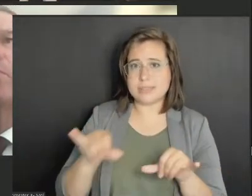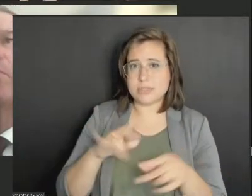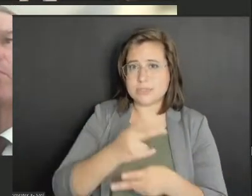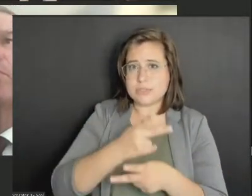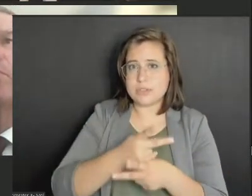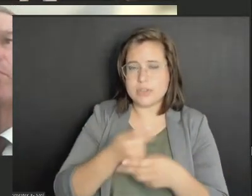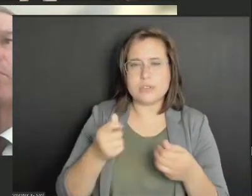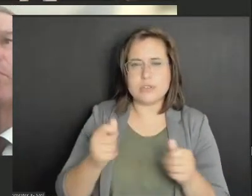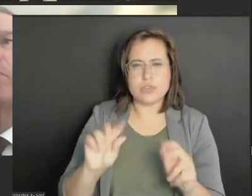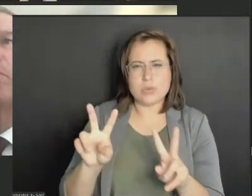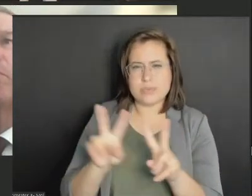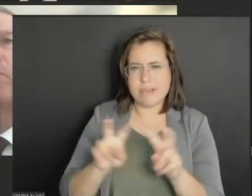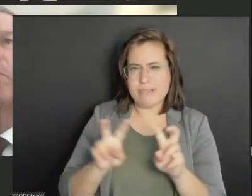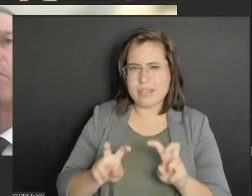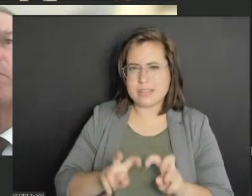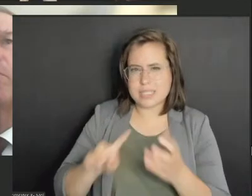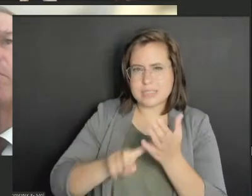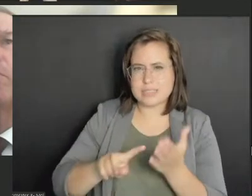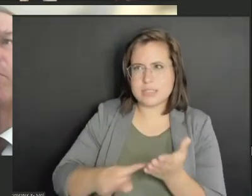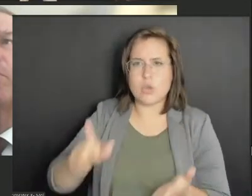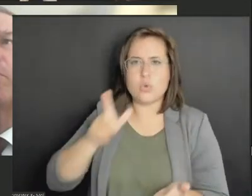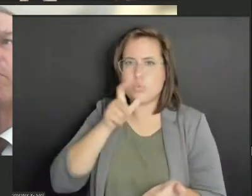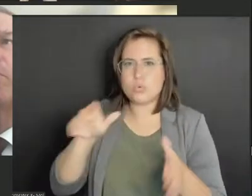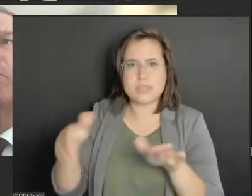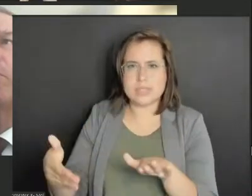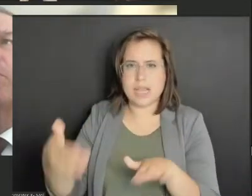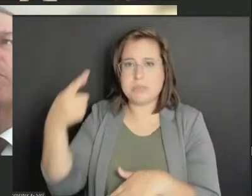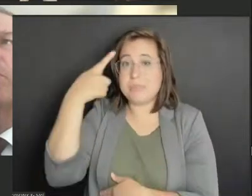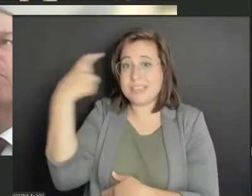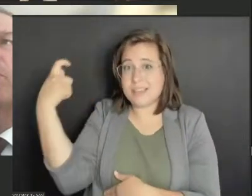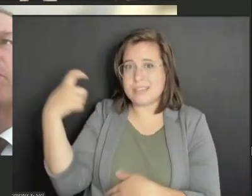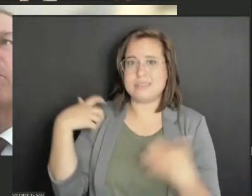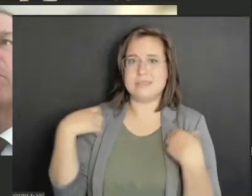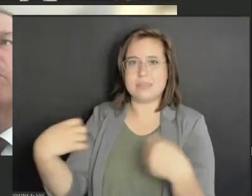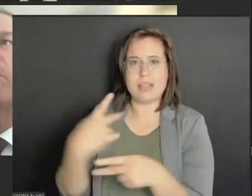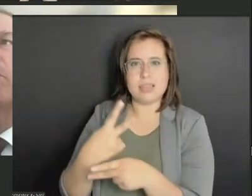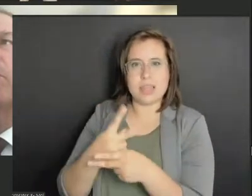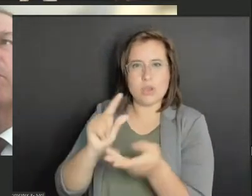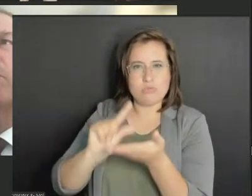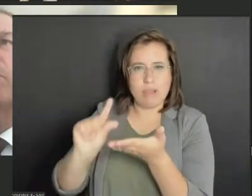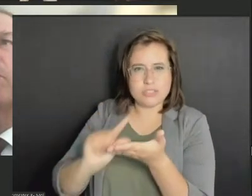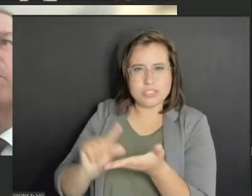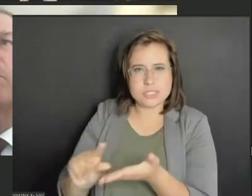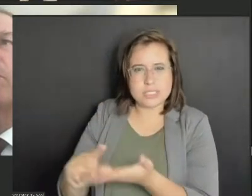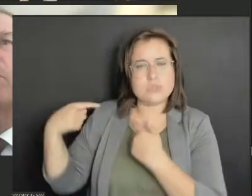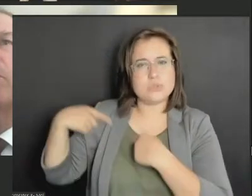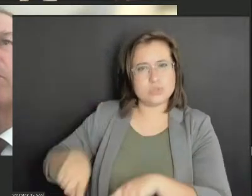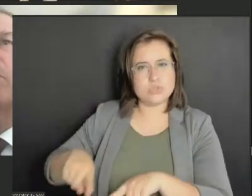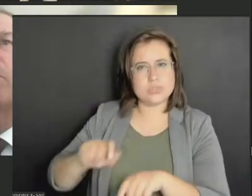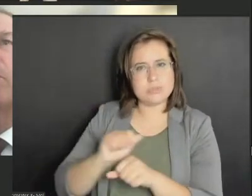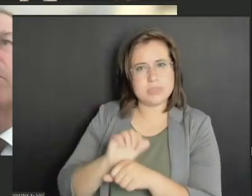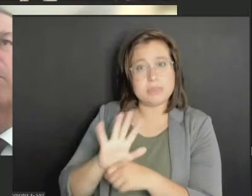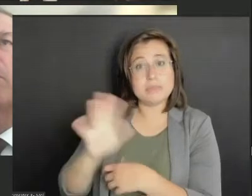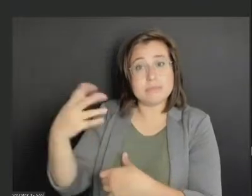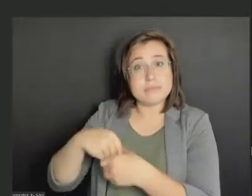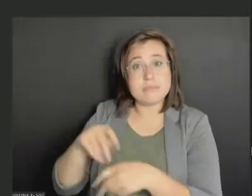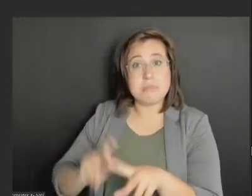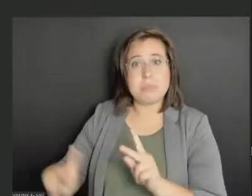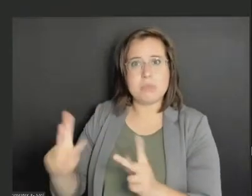an analysis of who died because of healthcare rationing during this pandemic, including people that couldn't